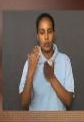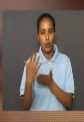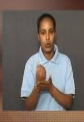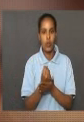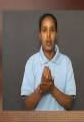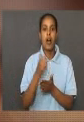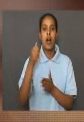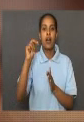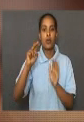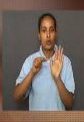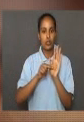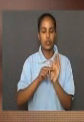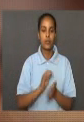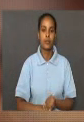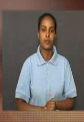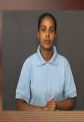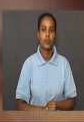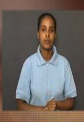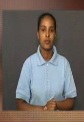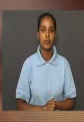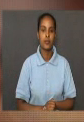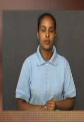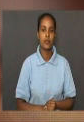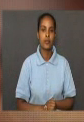produced at the anode.